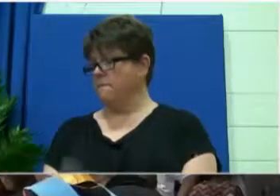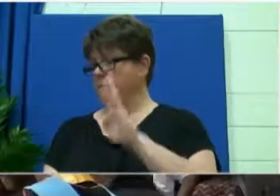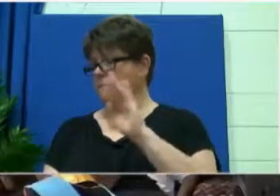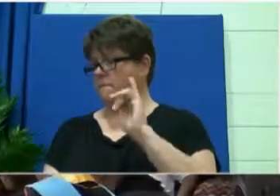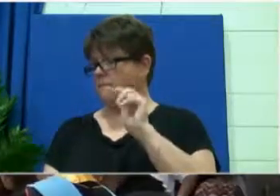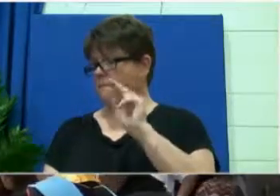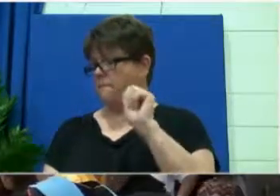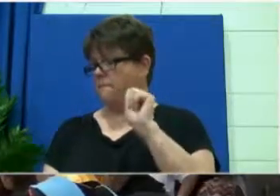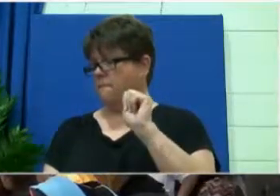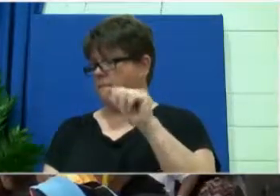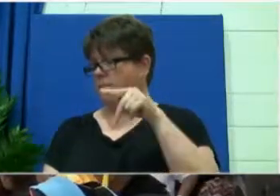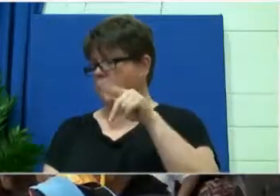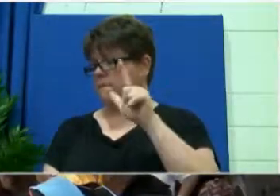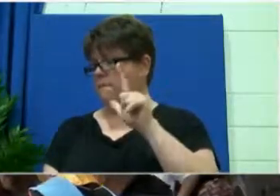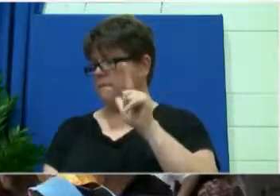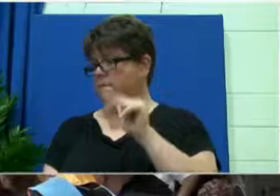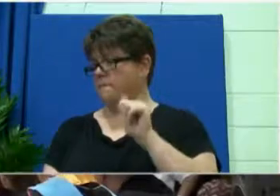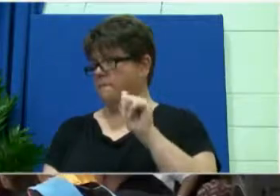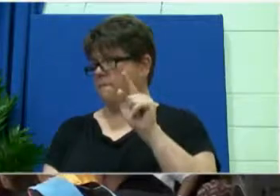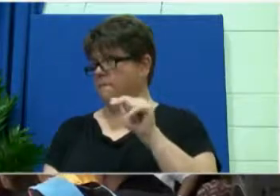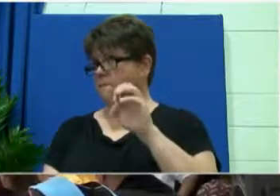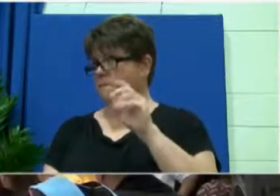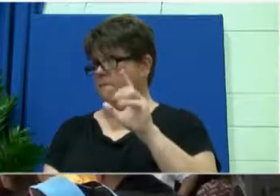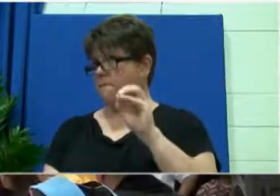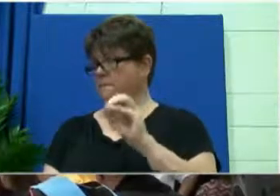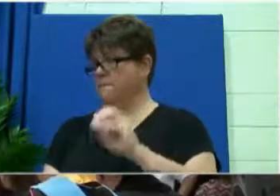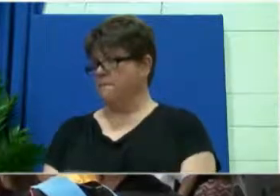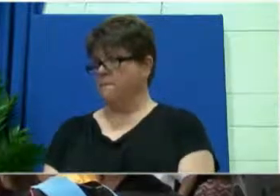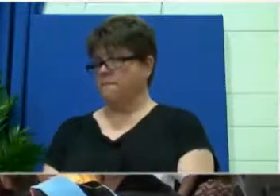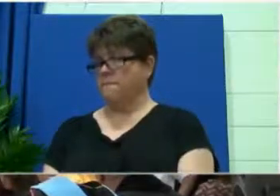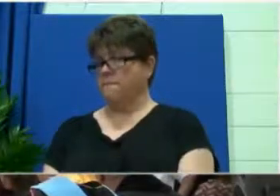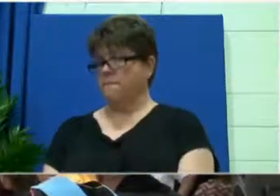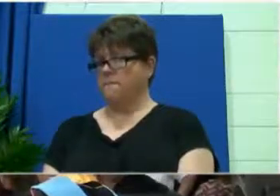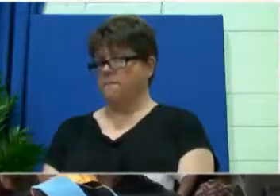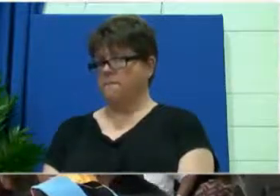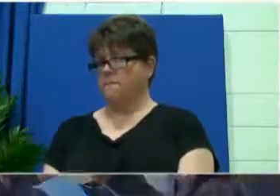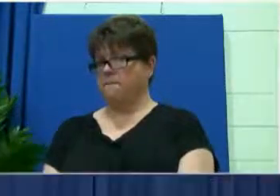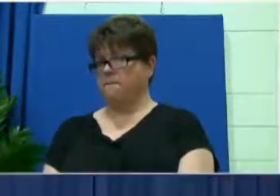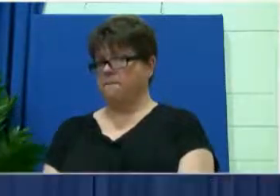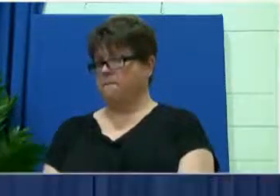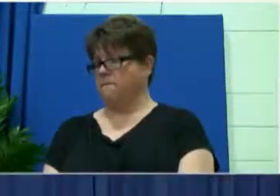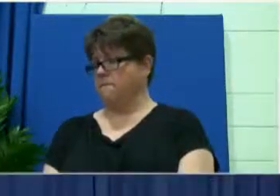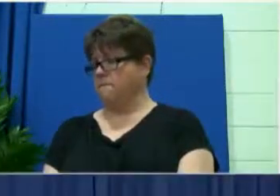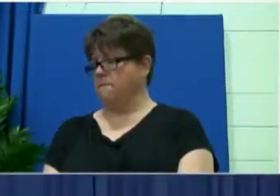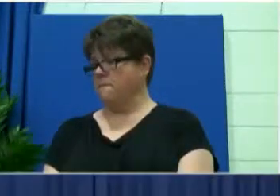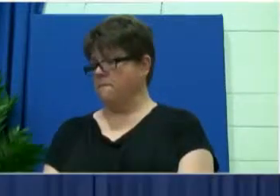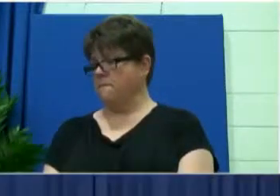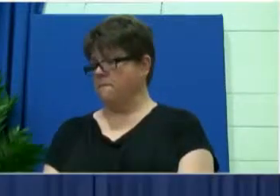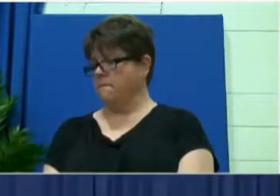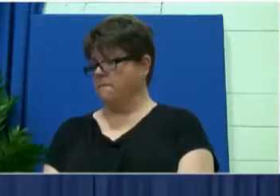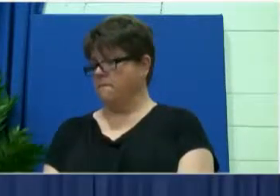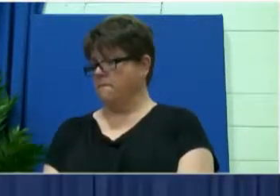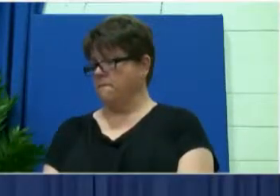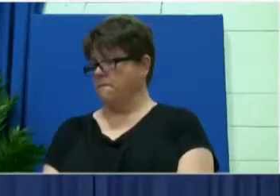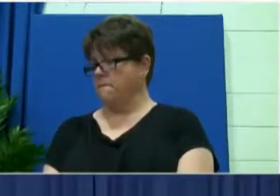Bianca Blythe Palazzolo, Associate in Applied Science, Radiologic Technology.